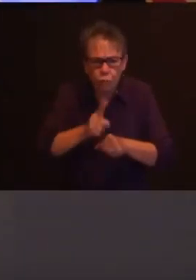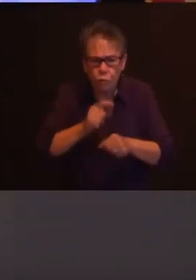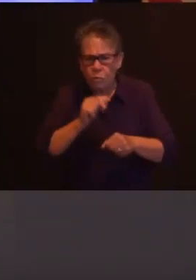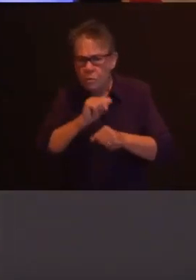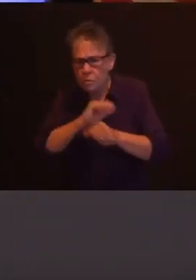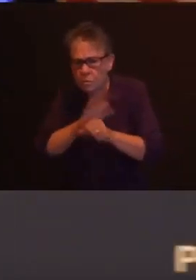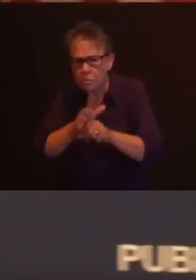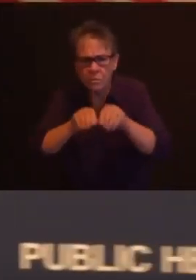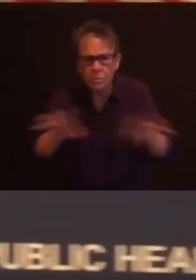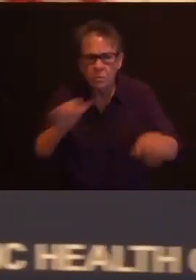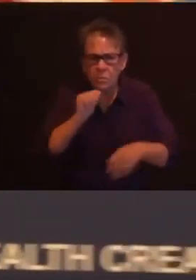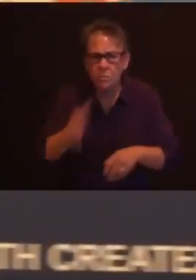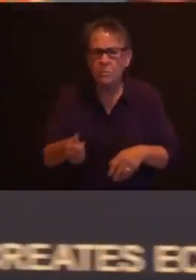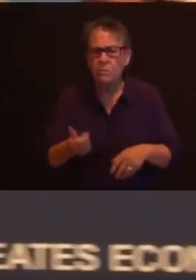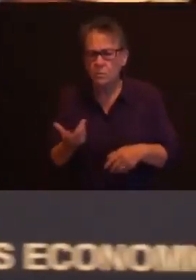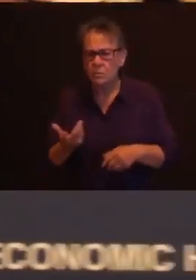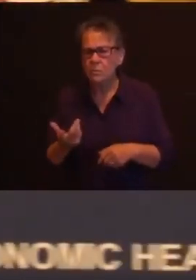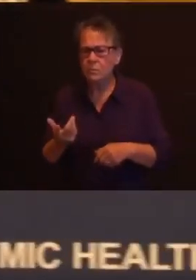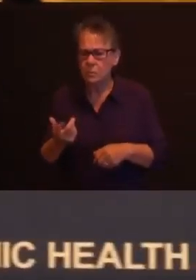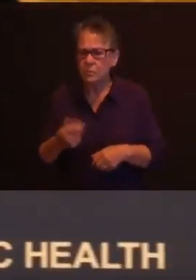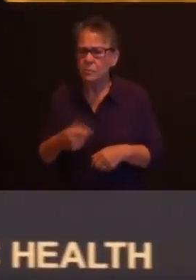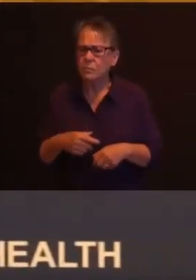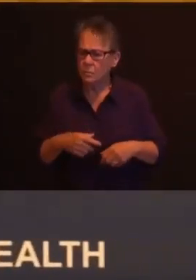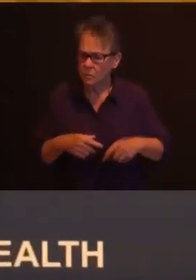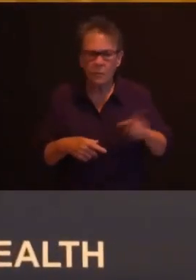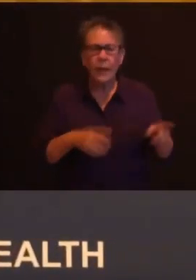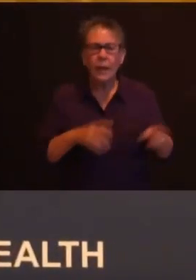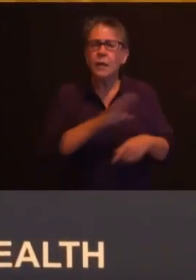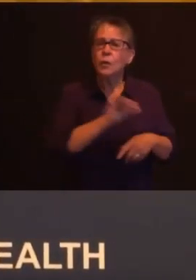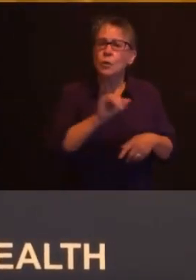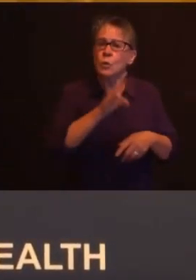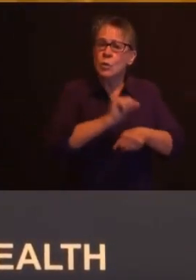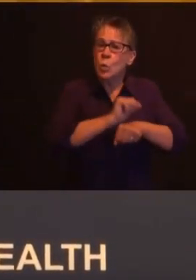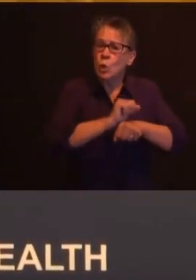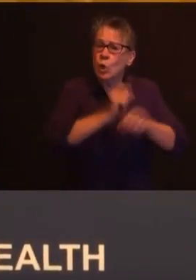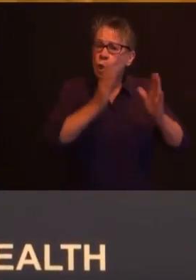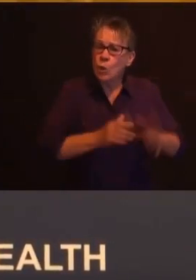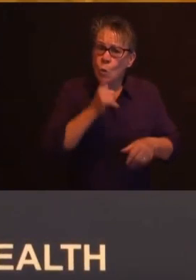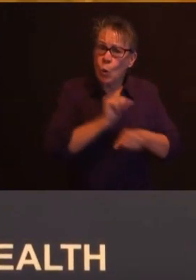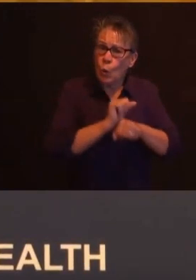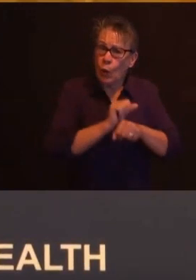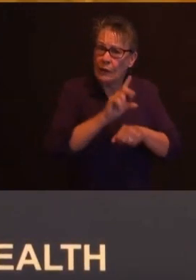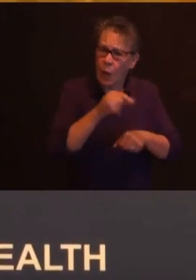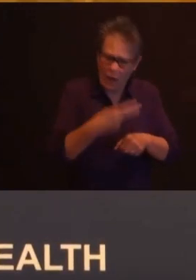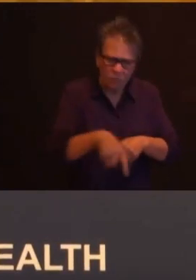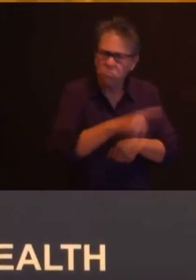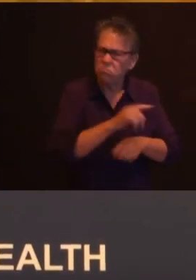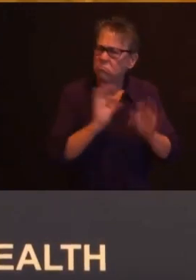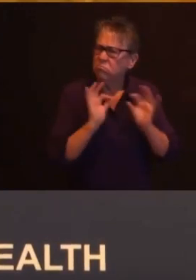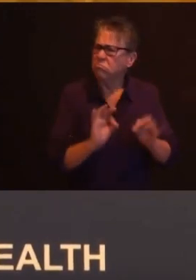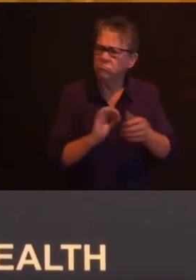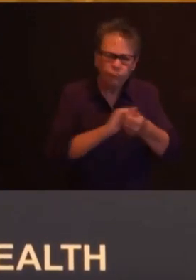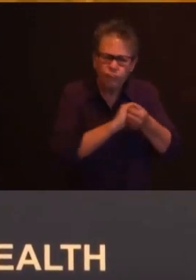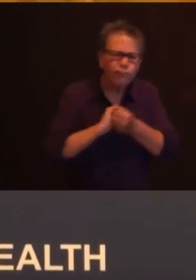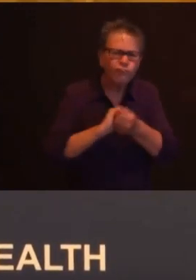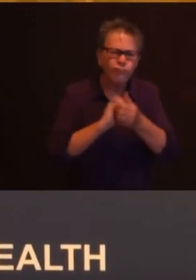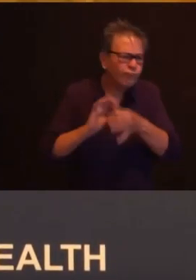Great. Please, good afternoon. Good afternoon, Governor. What is your level of concern about